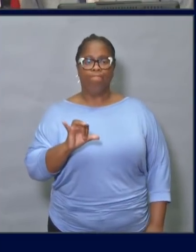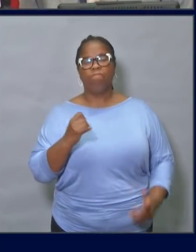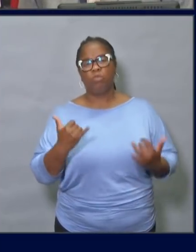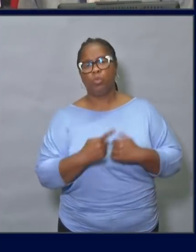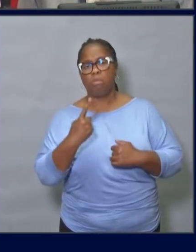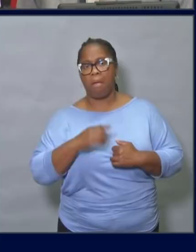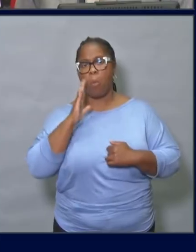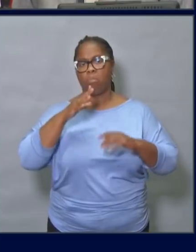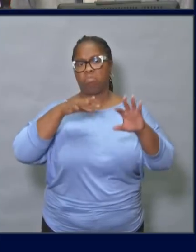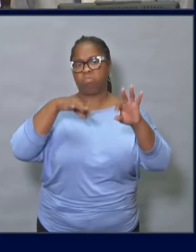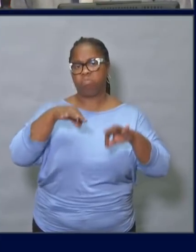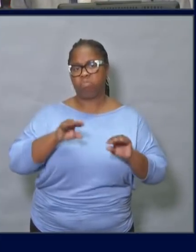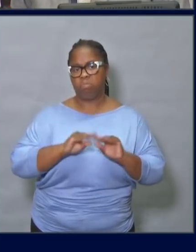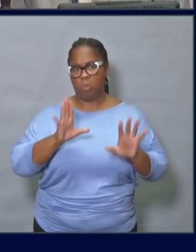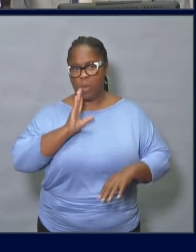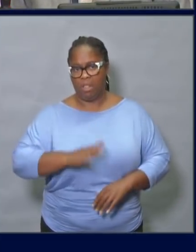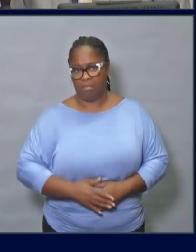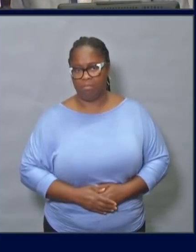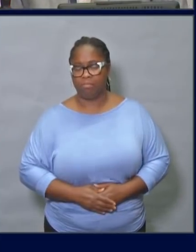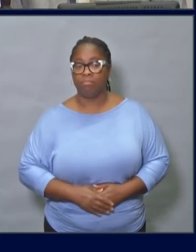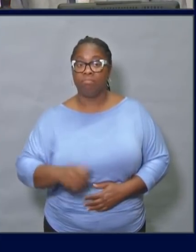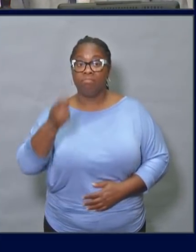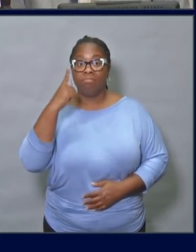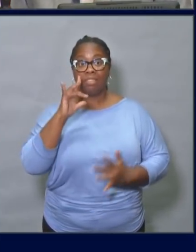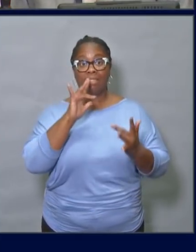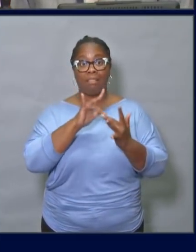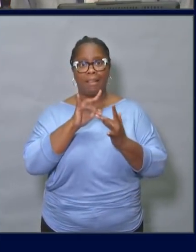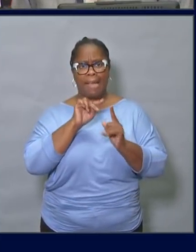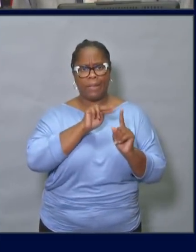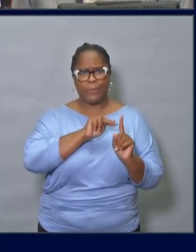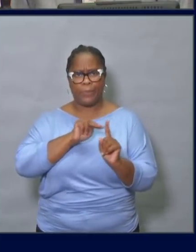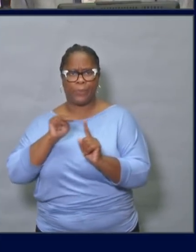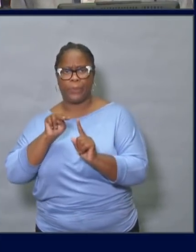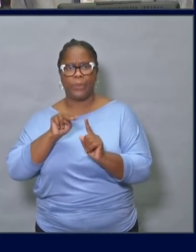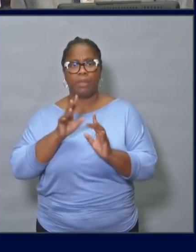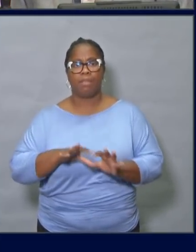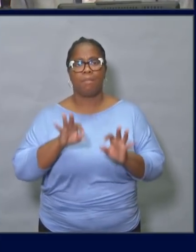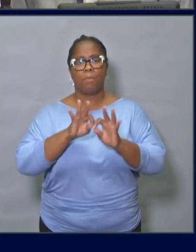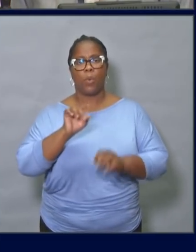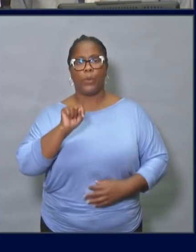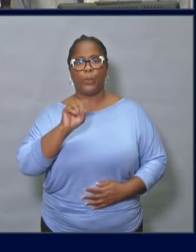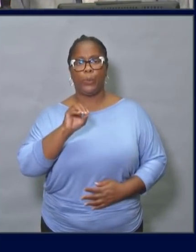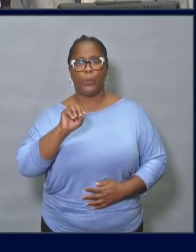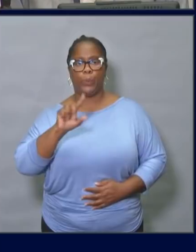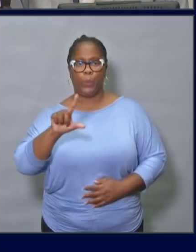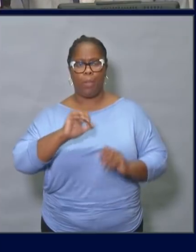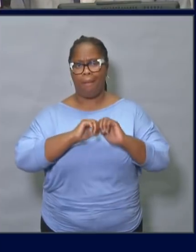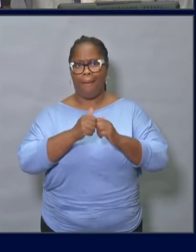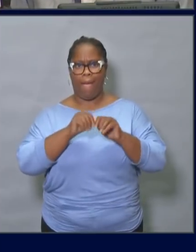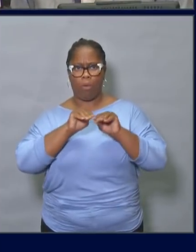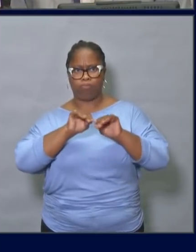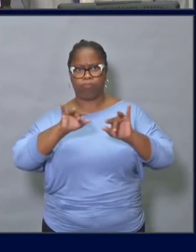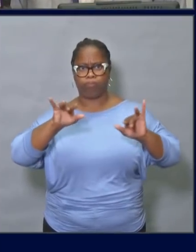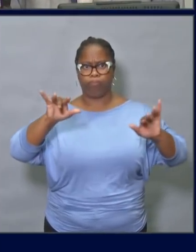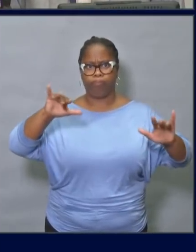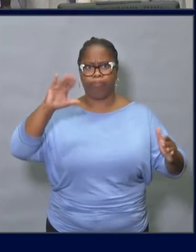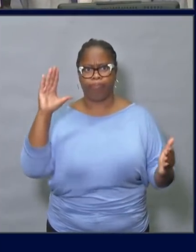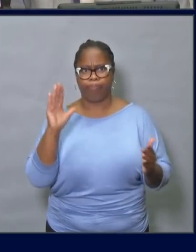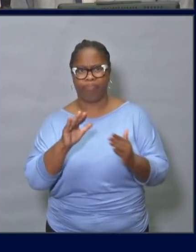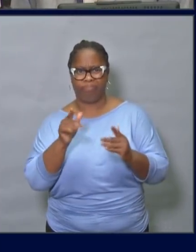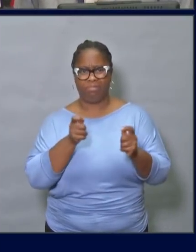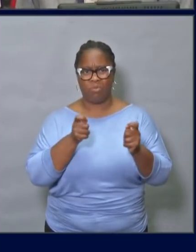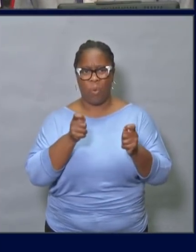today. First, contact tracing is a very important tool in containing the spread of COVID-19, but it is